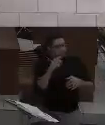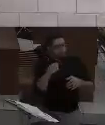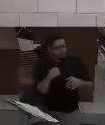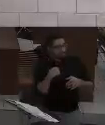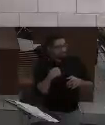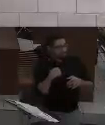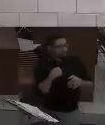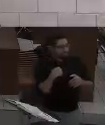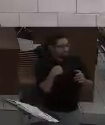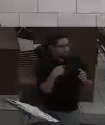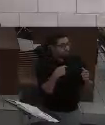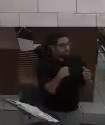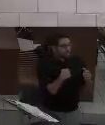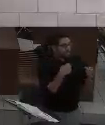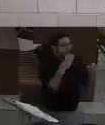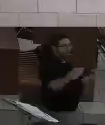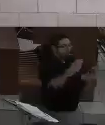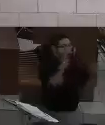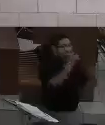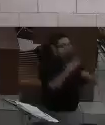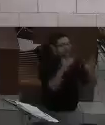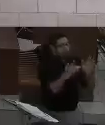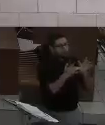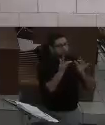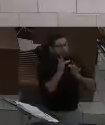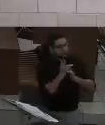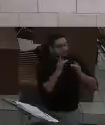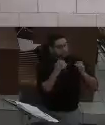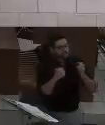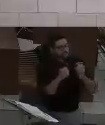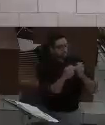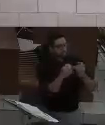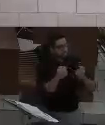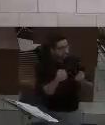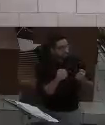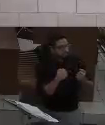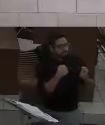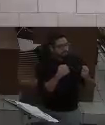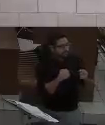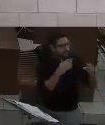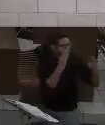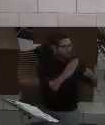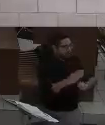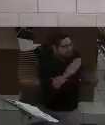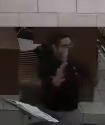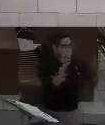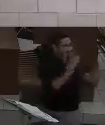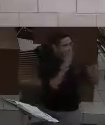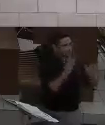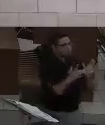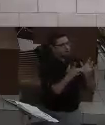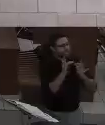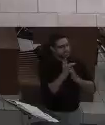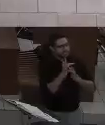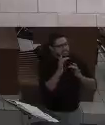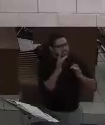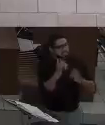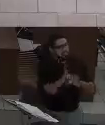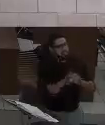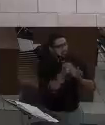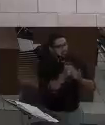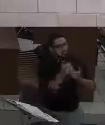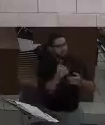me. When I was in trouble, Jesus lifted me. When I was in trouble,